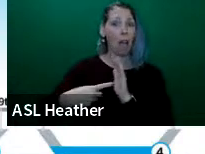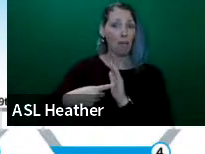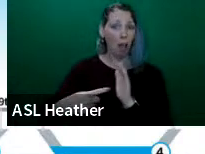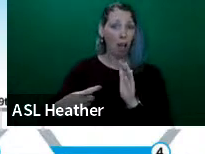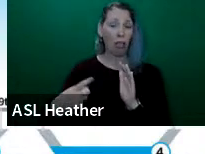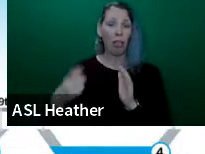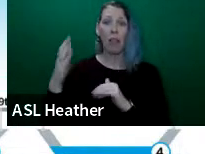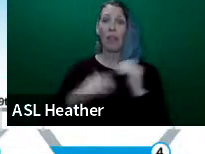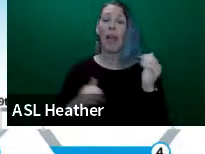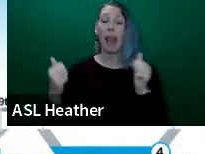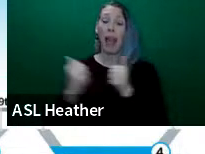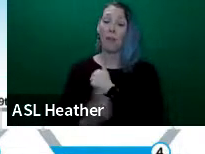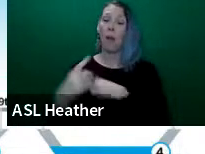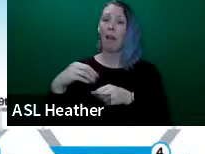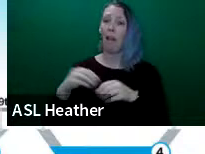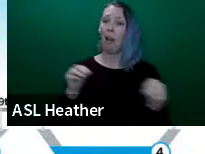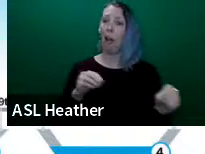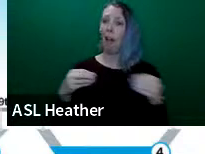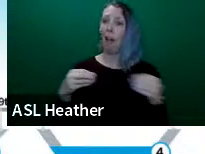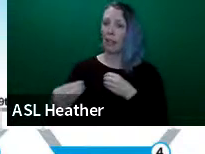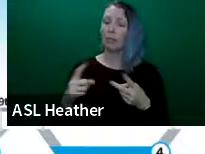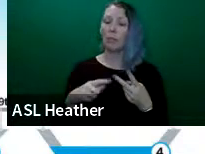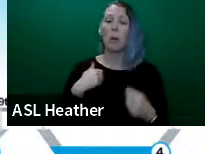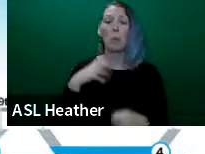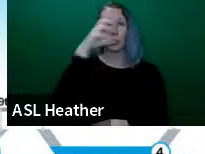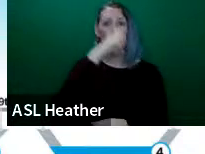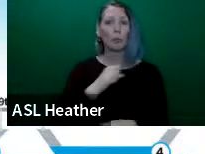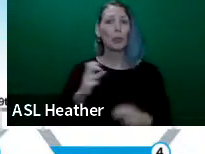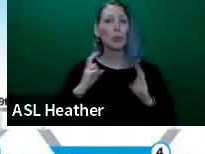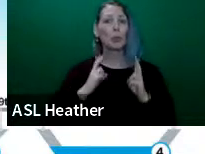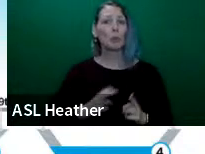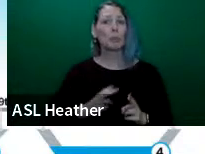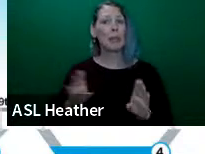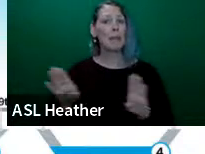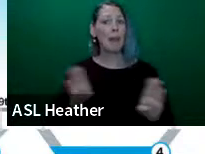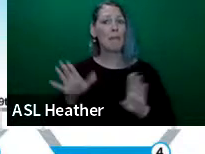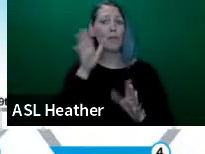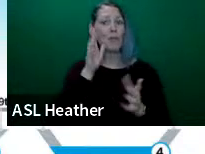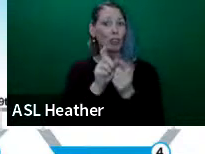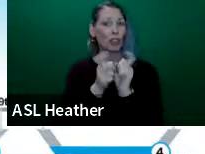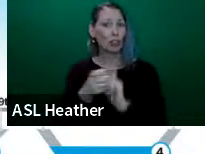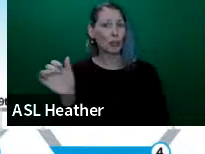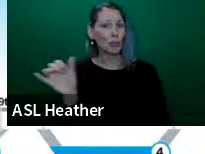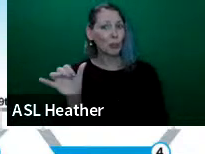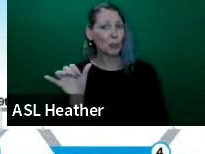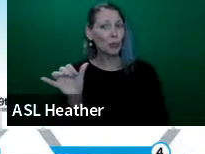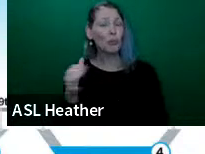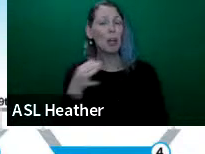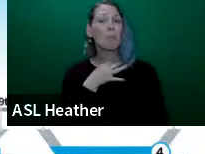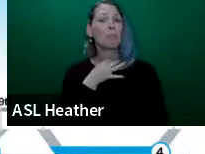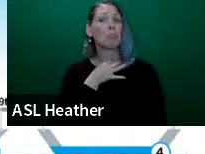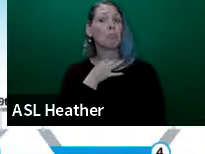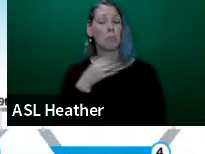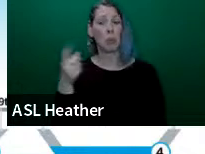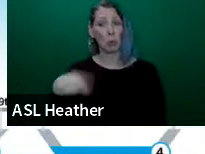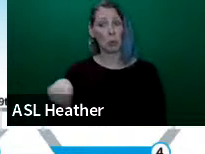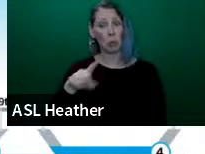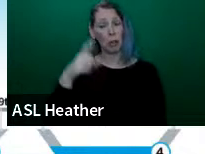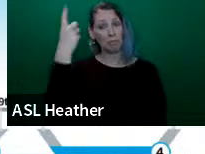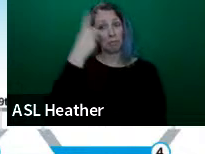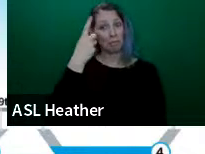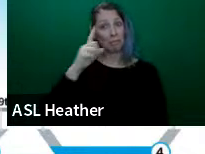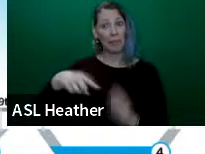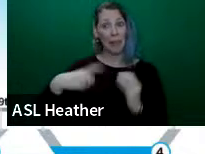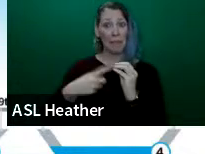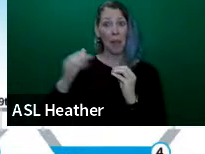everybody being in the office. So I assume human behavior will shift as well. And I'm just curious as if you took that into account when you